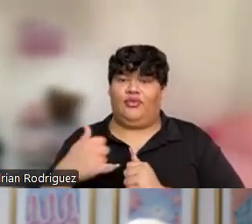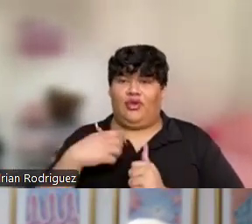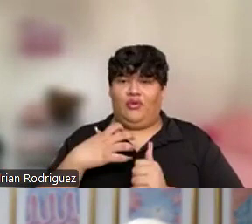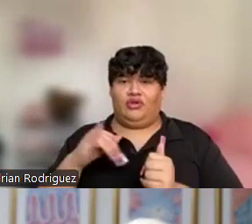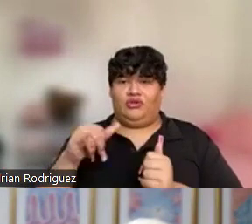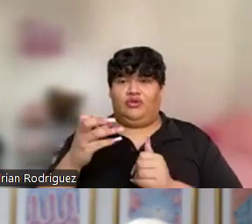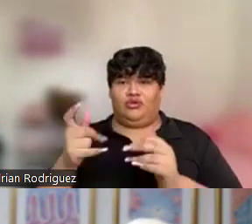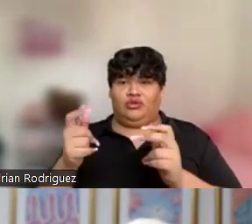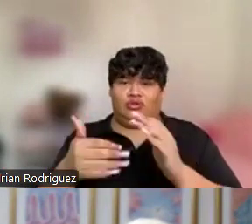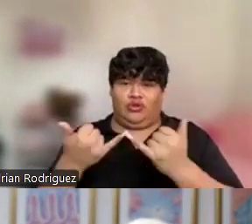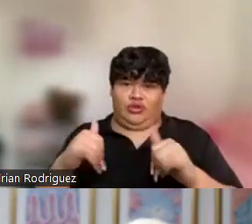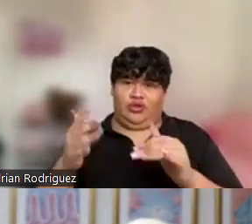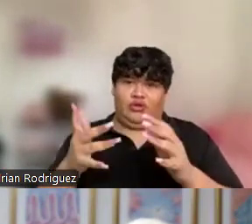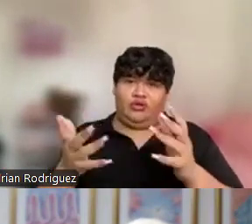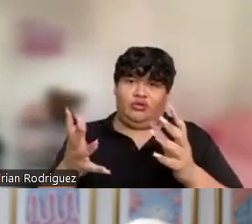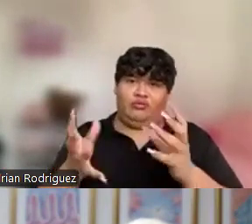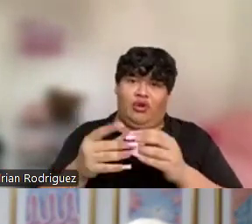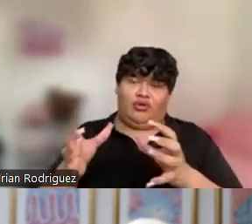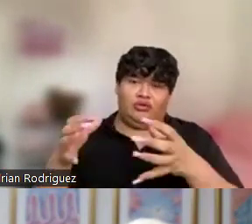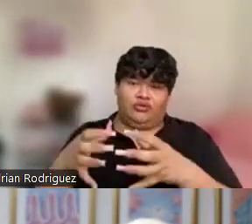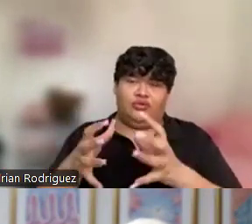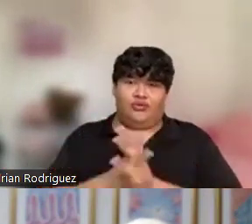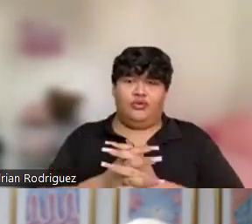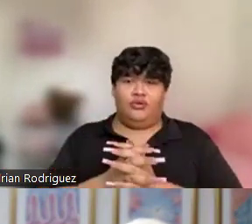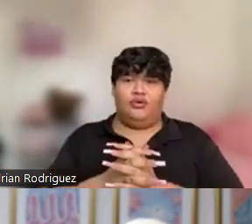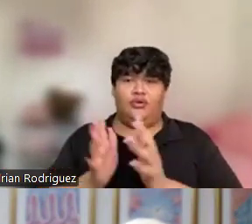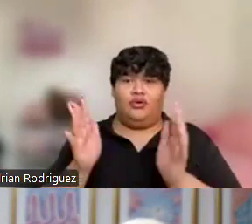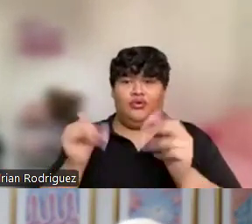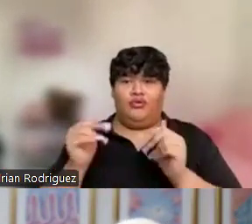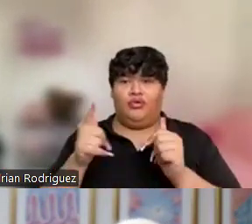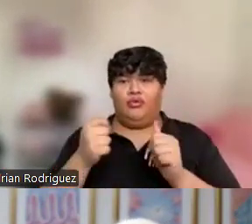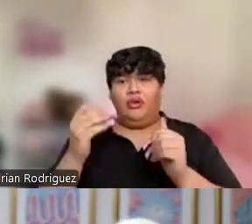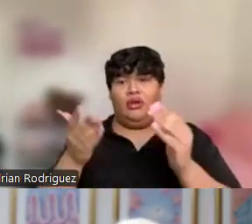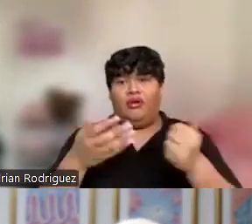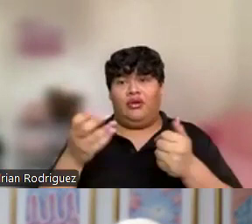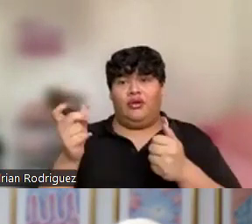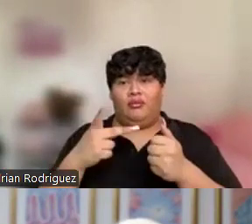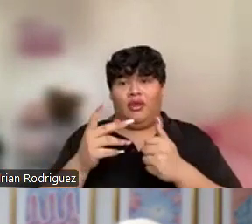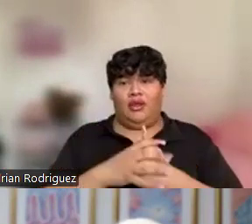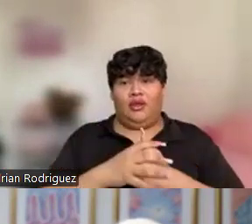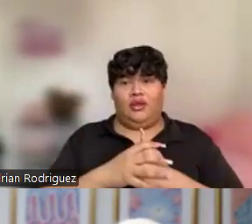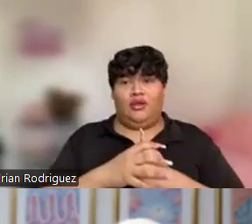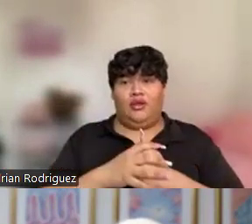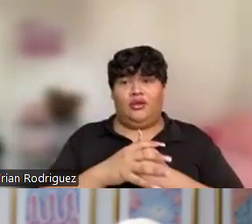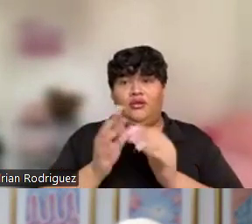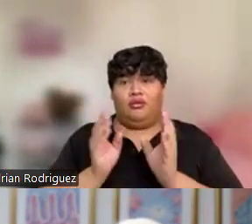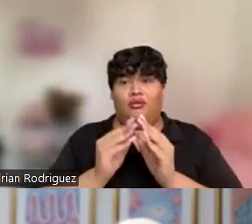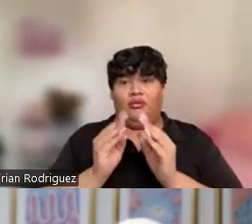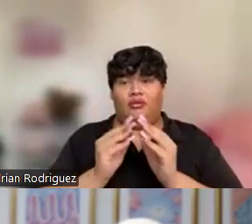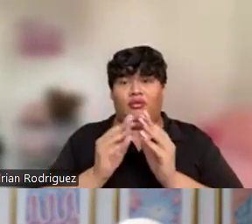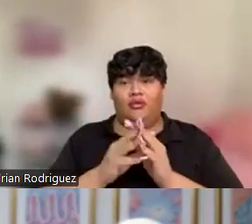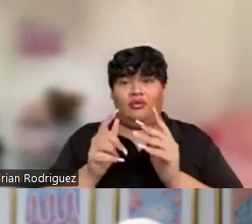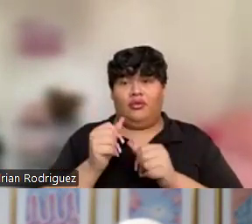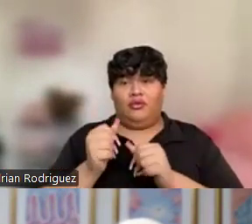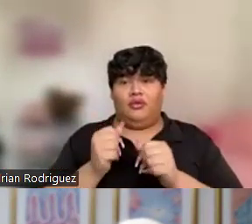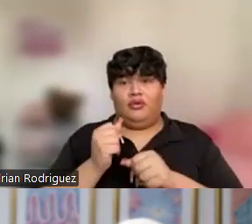she is part of that group actually. So hopefully we can invite them back to our meeting this year. Maybe